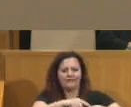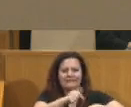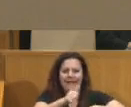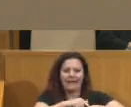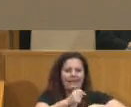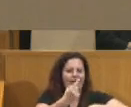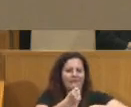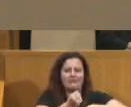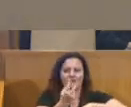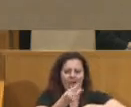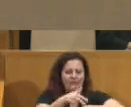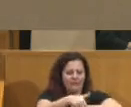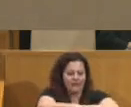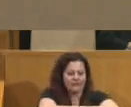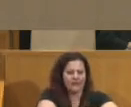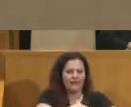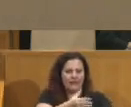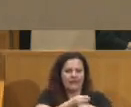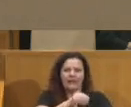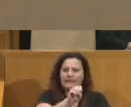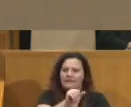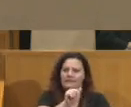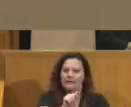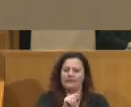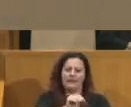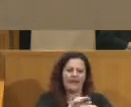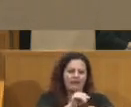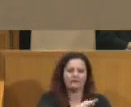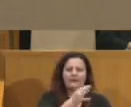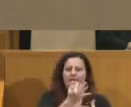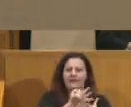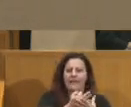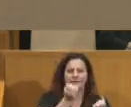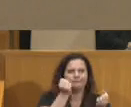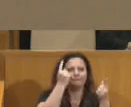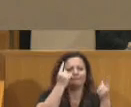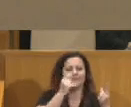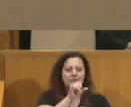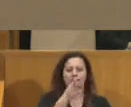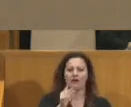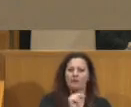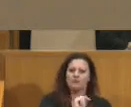So I'm back to do big things, not small things.